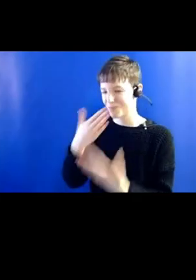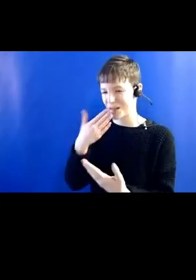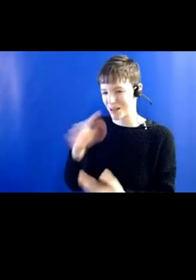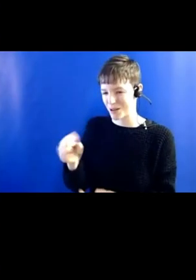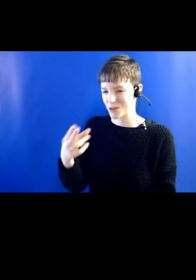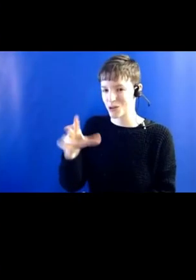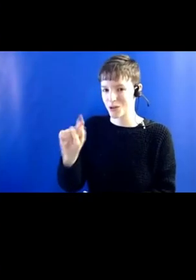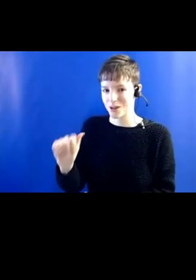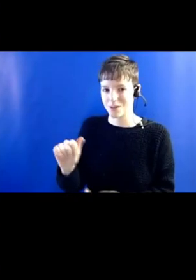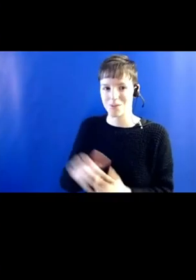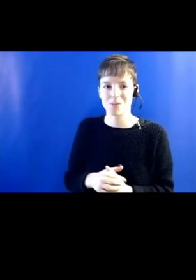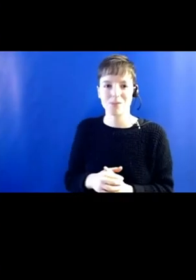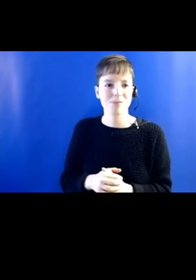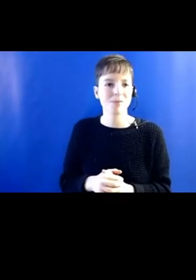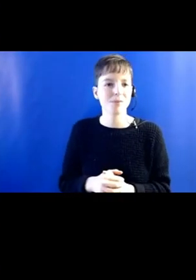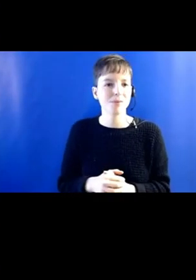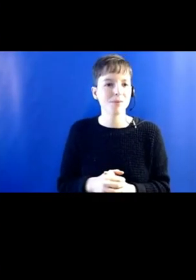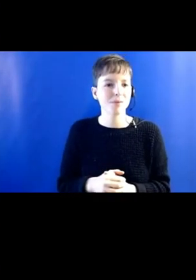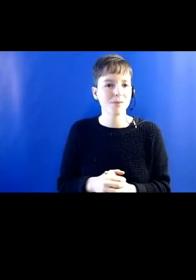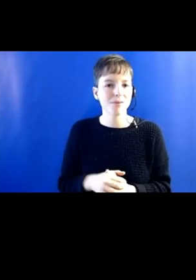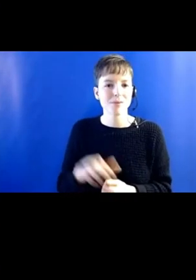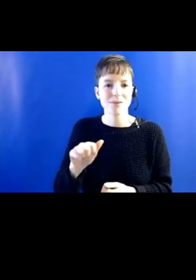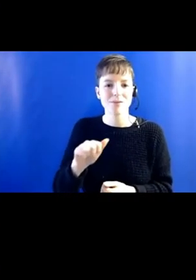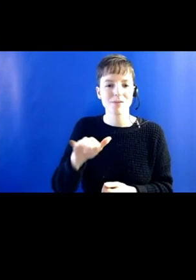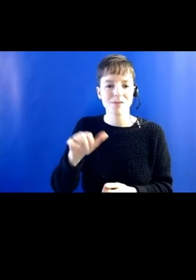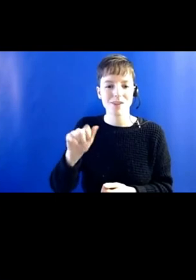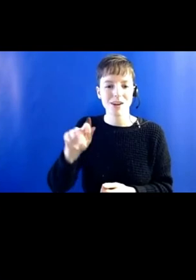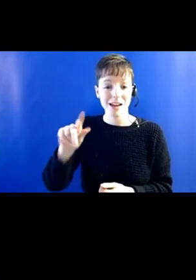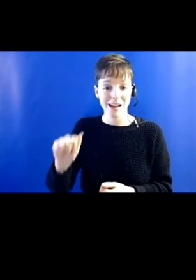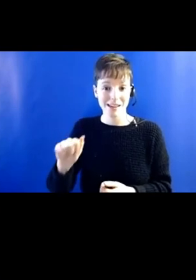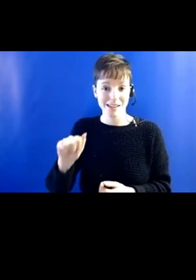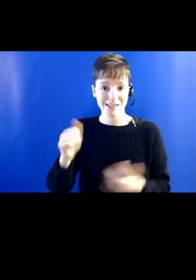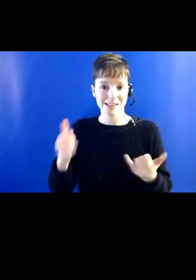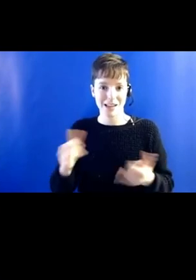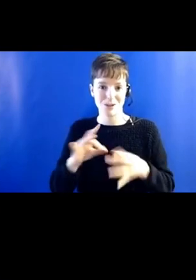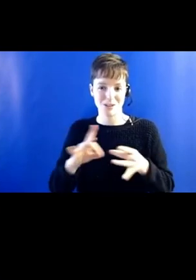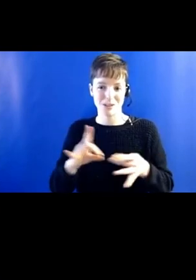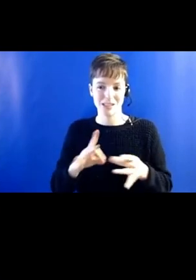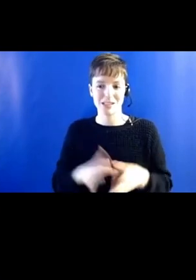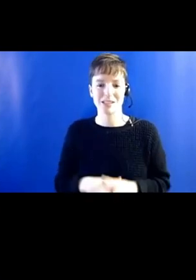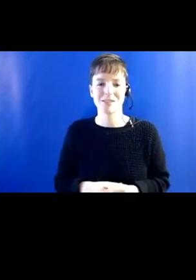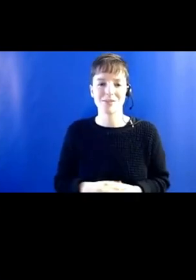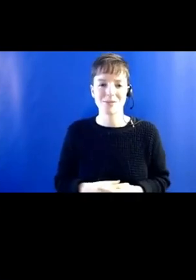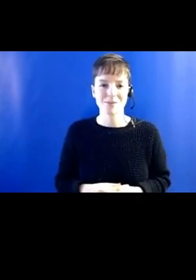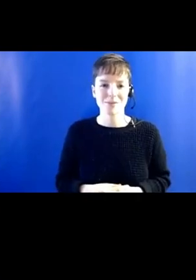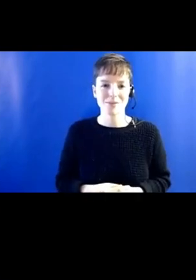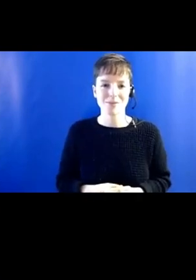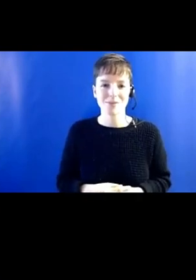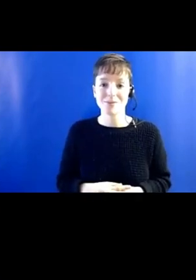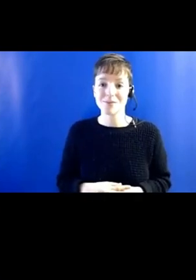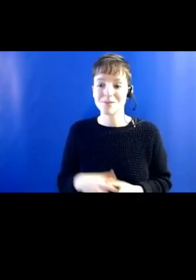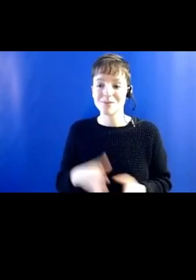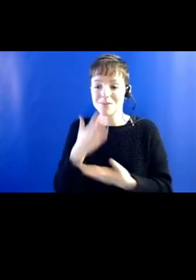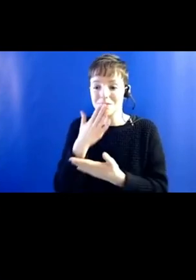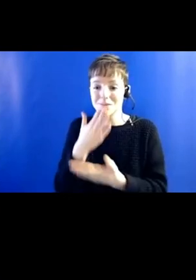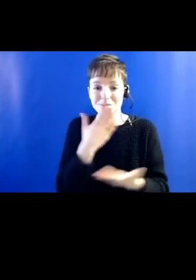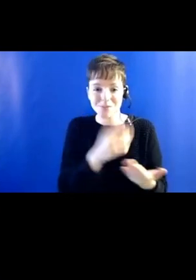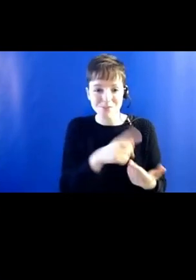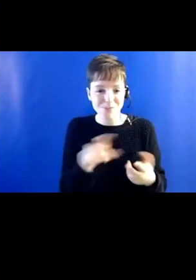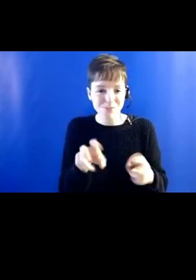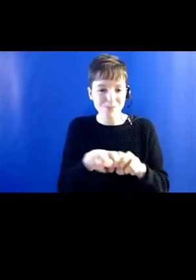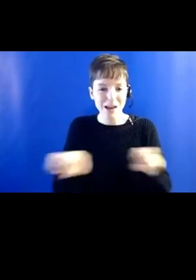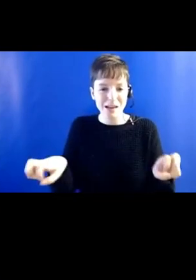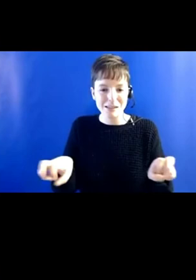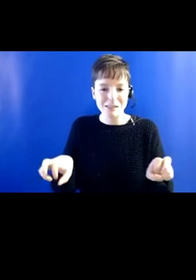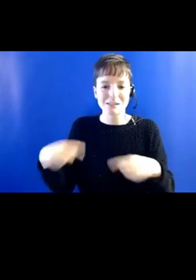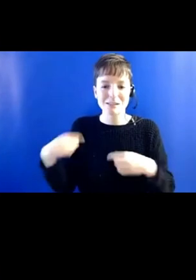Thank you very much, Shota. So Ayaka speaking. And thank you all the panelists